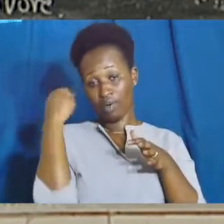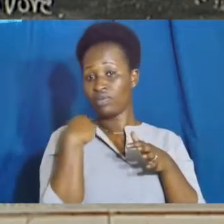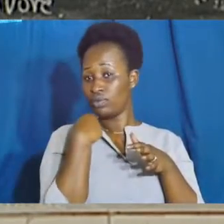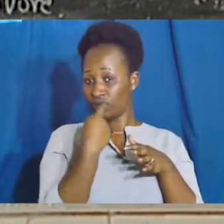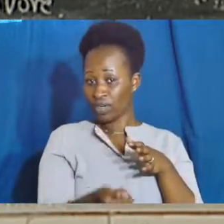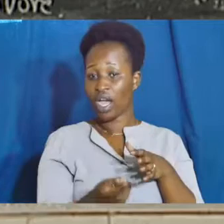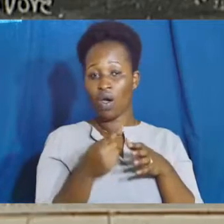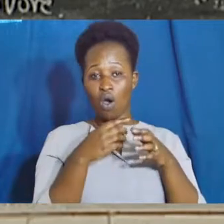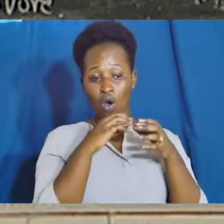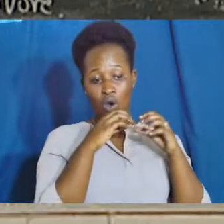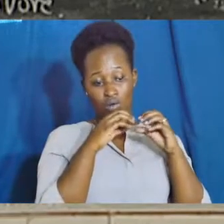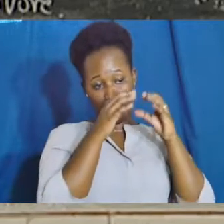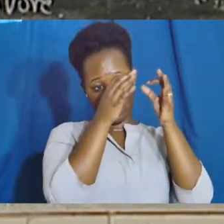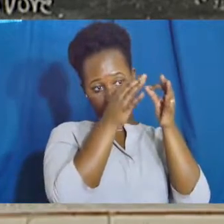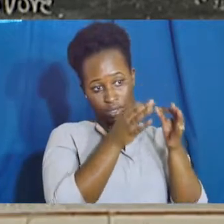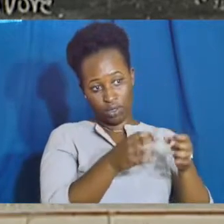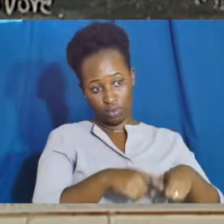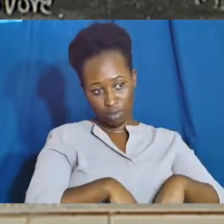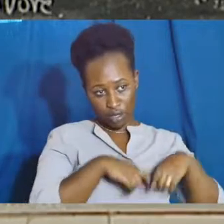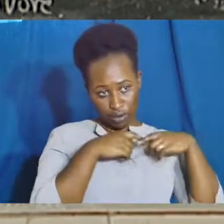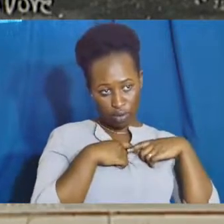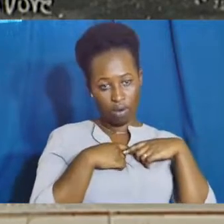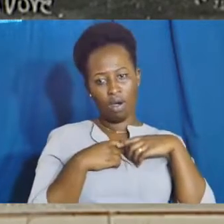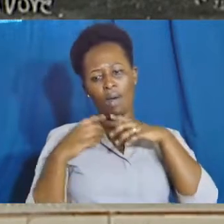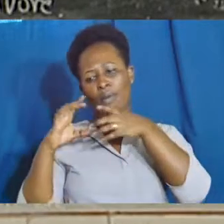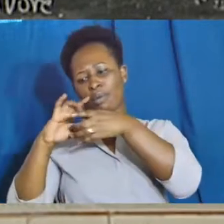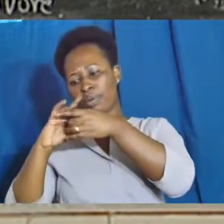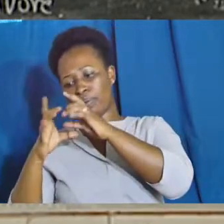environment. We learned that in ecology.